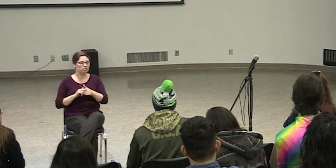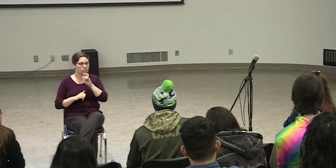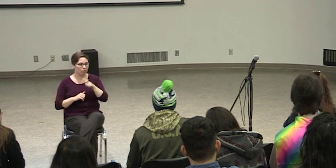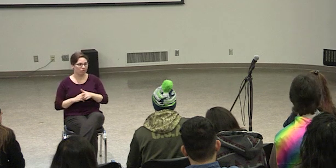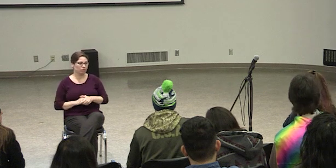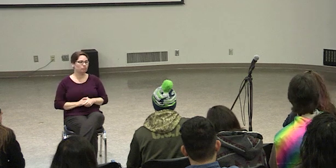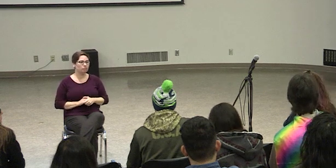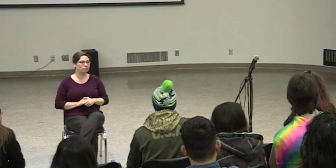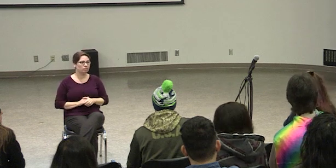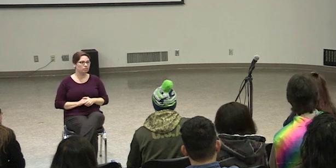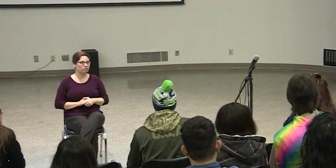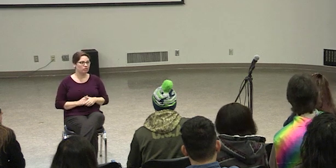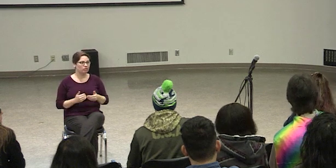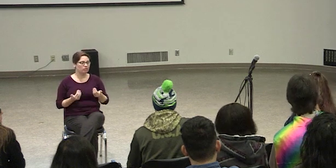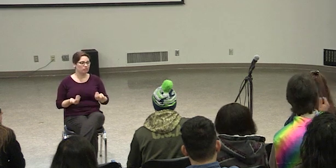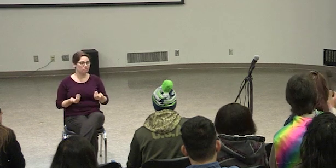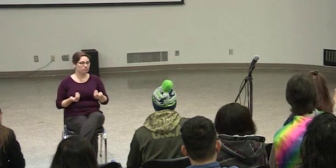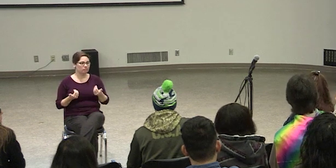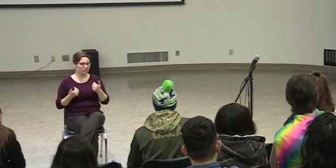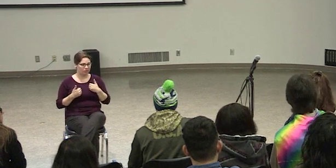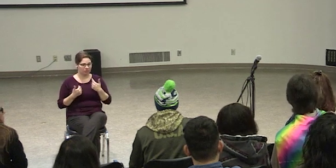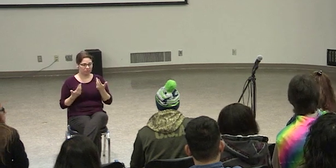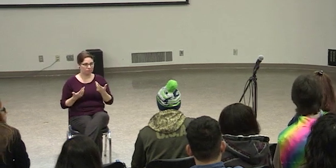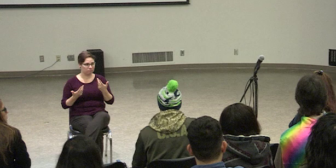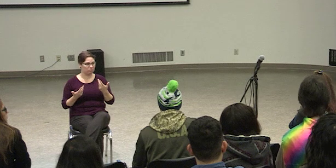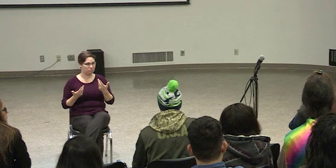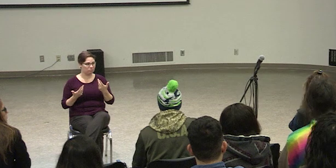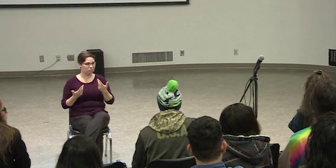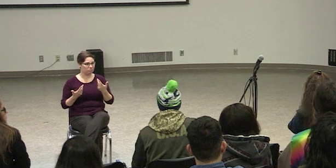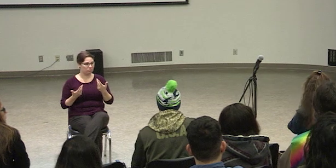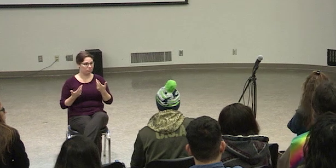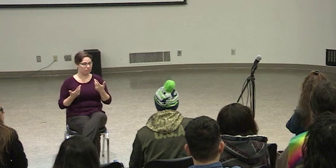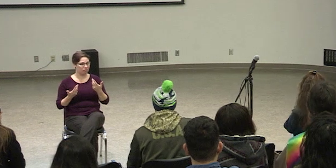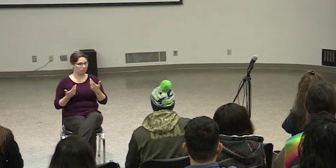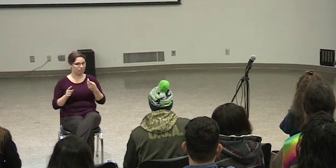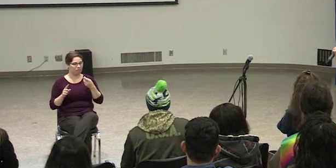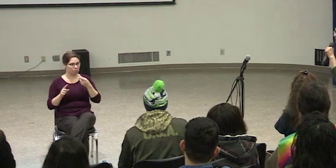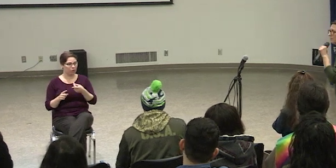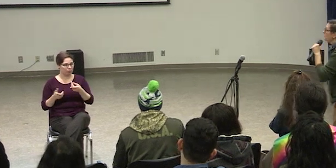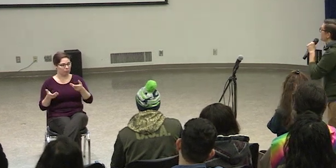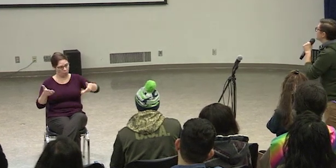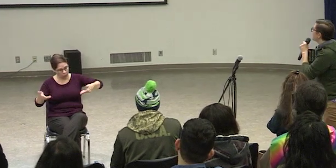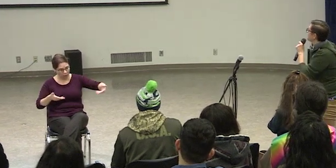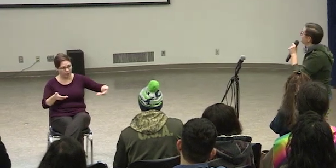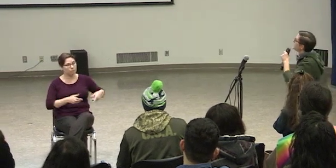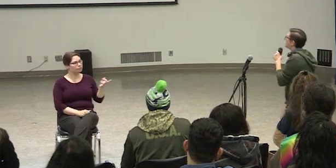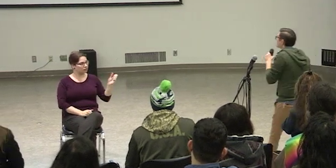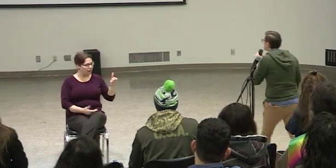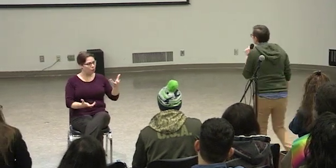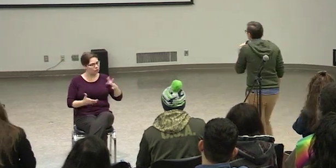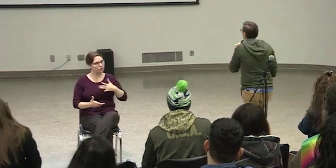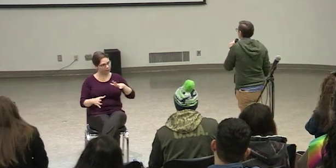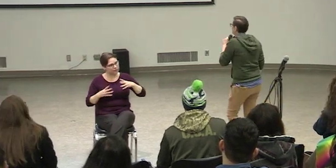having like malicious intents against you. Okay. So think about maybe like the intent of a space, right? And wanting to feel